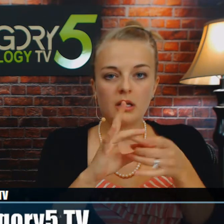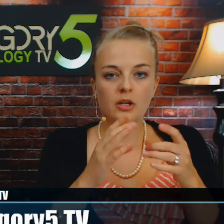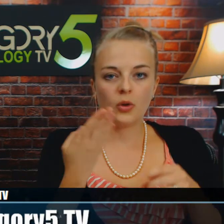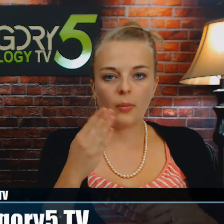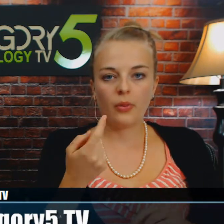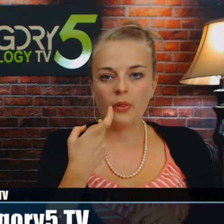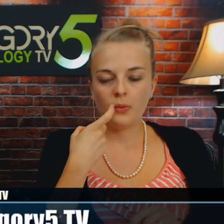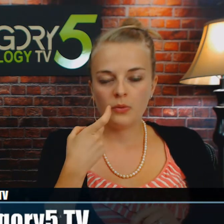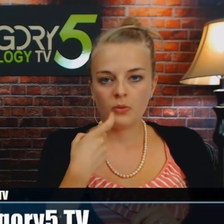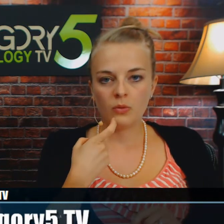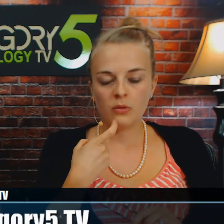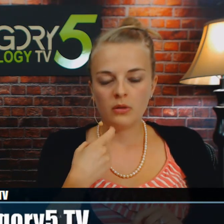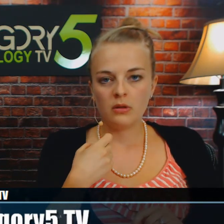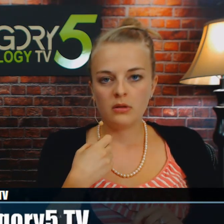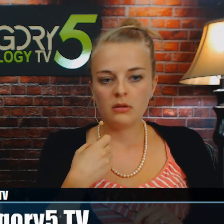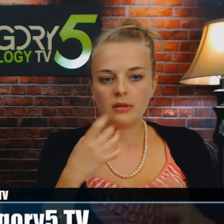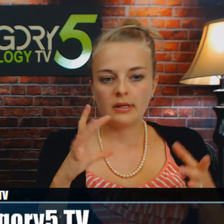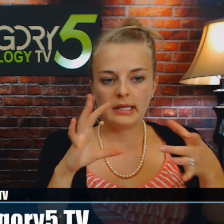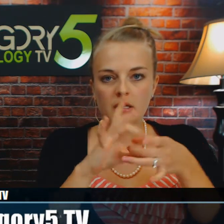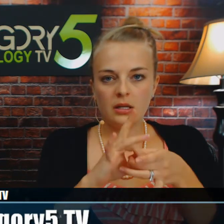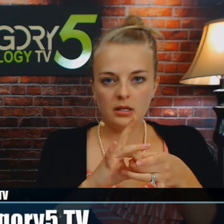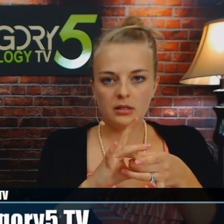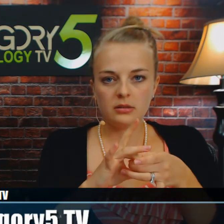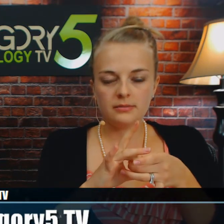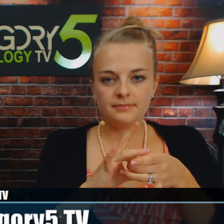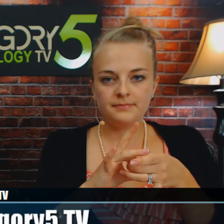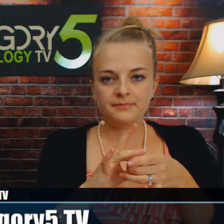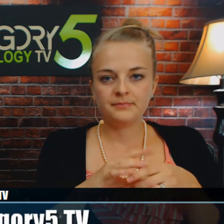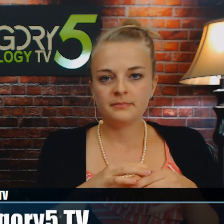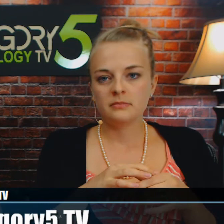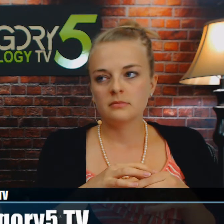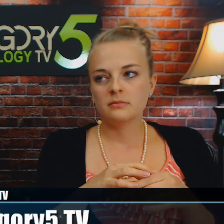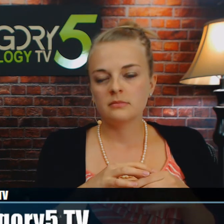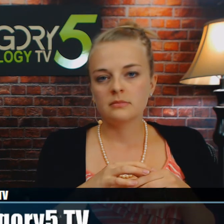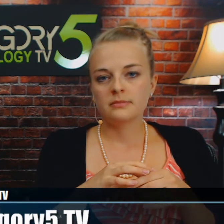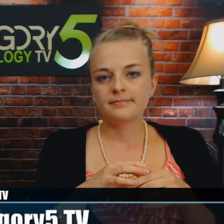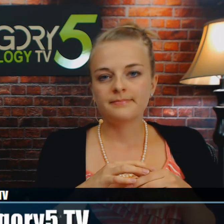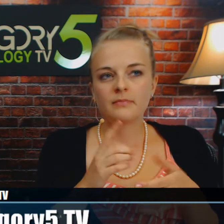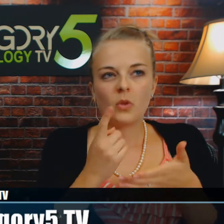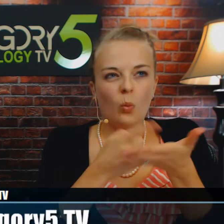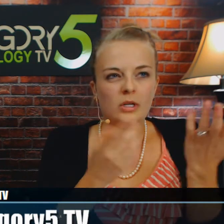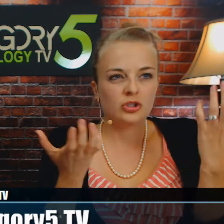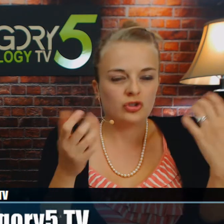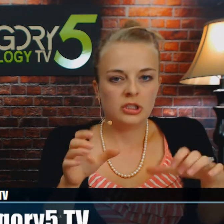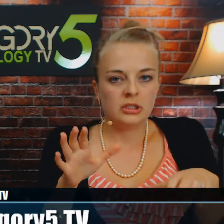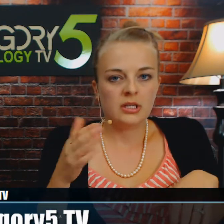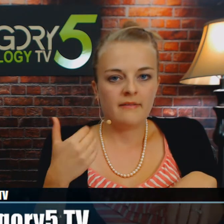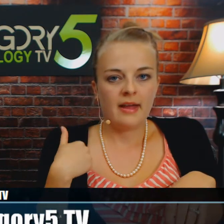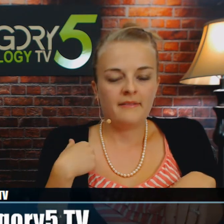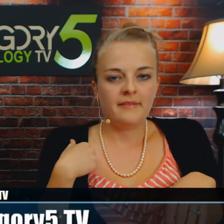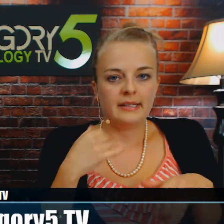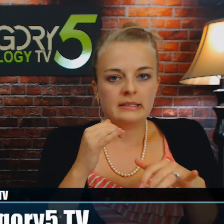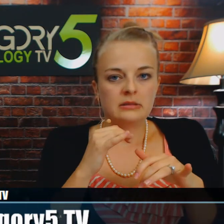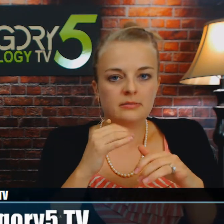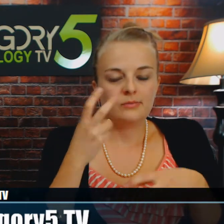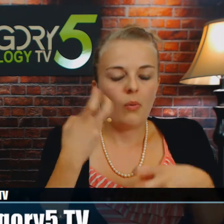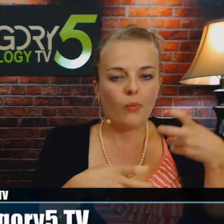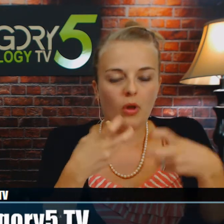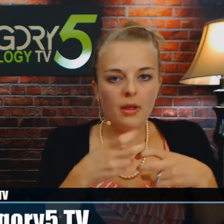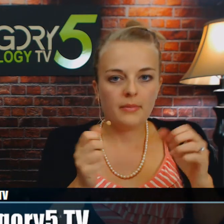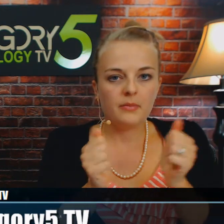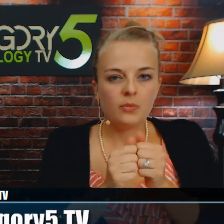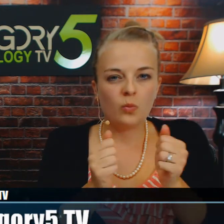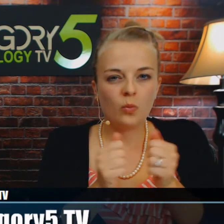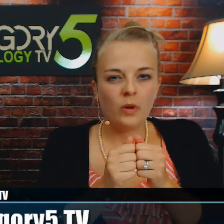what are the risks of, you know, a wireless device like this getting intercepted? Are there privacy concerns, or are there